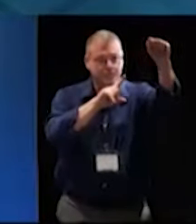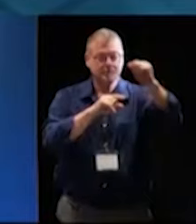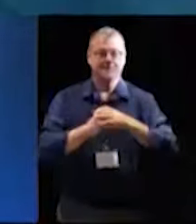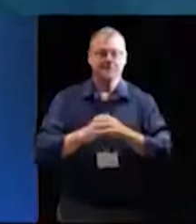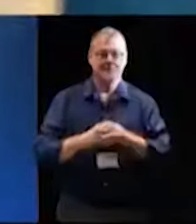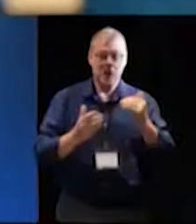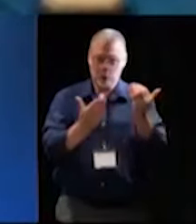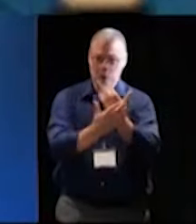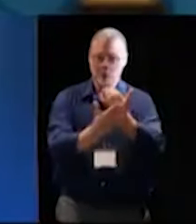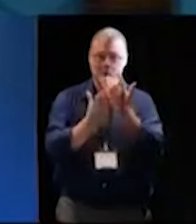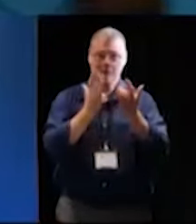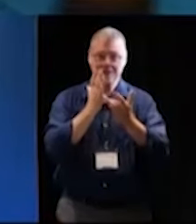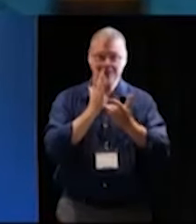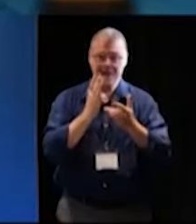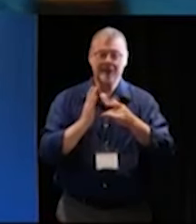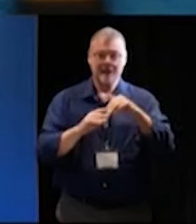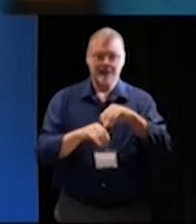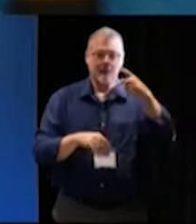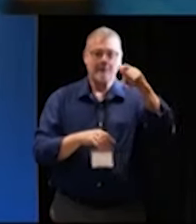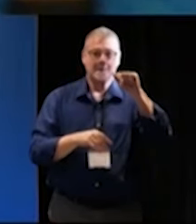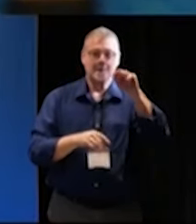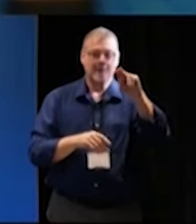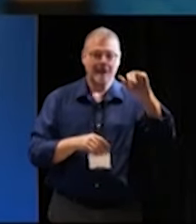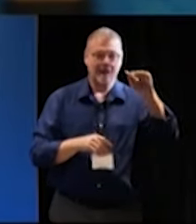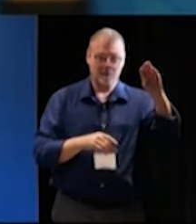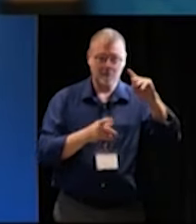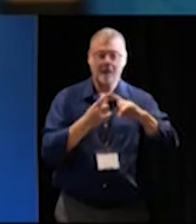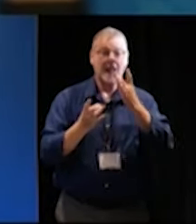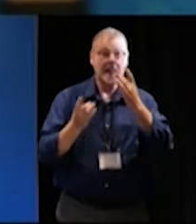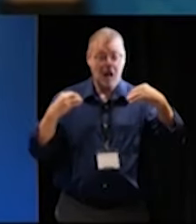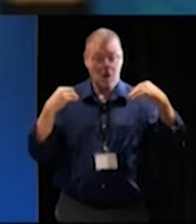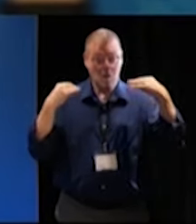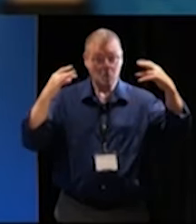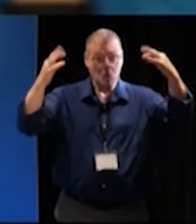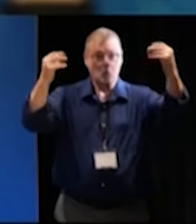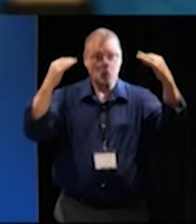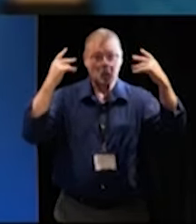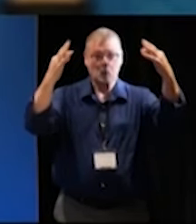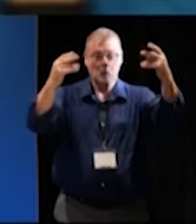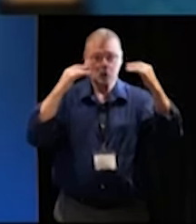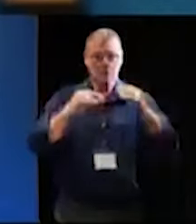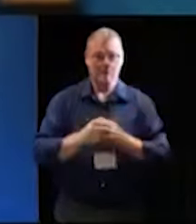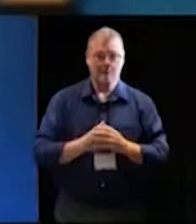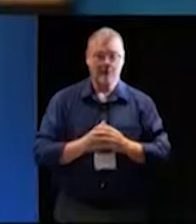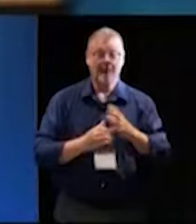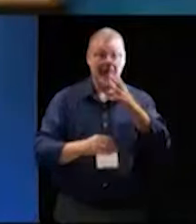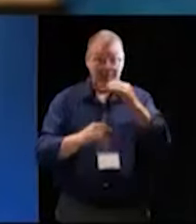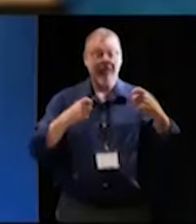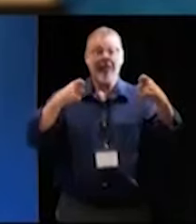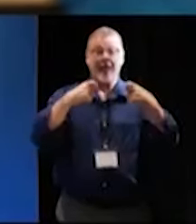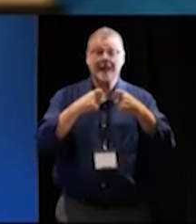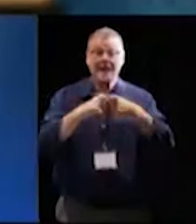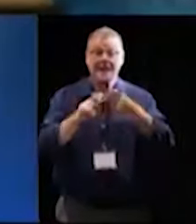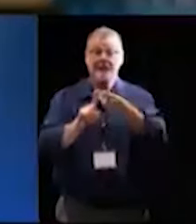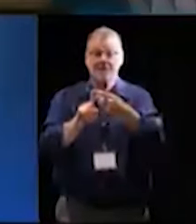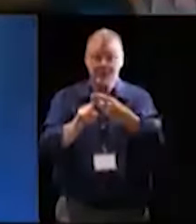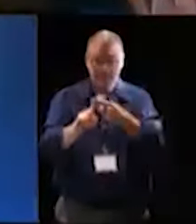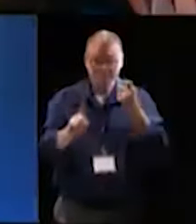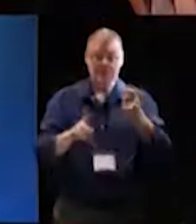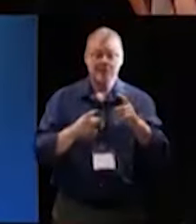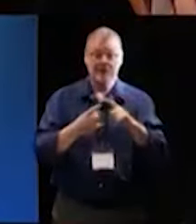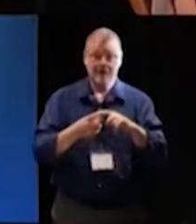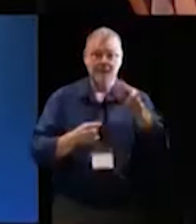technology at the Pan American Exhibition. The whole fair was lit up with lights blazing in the night. and it was powered by the power